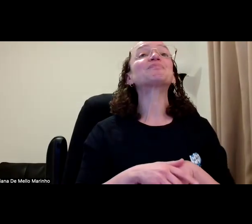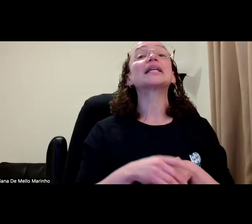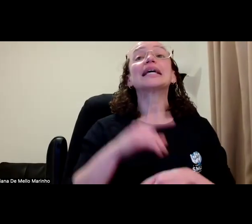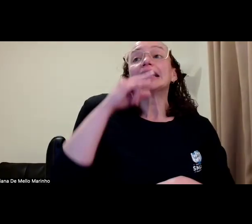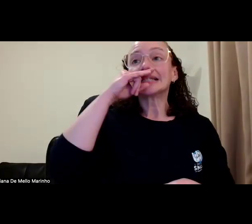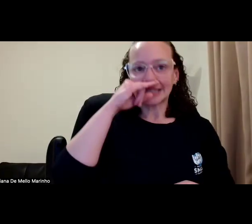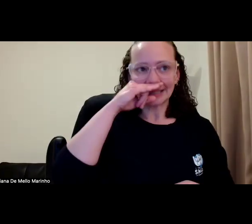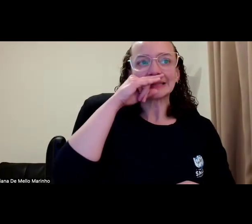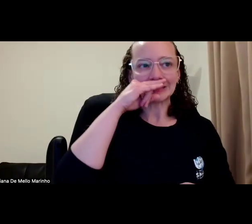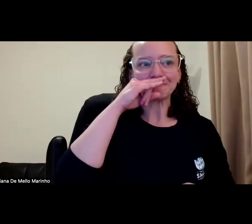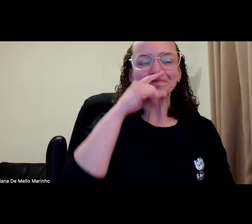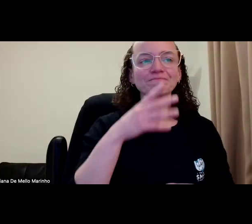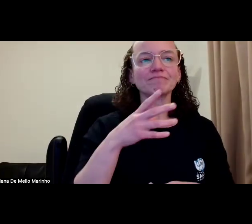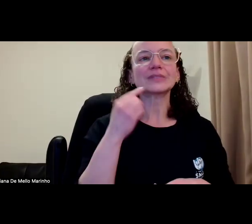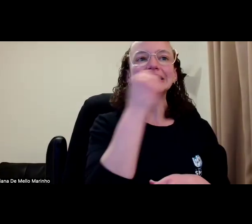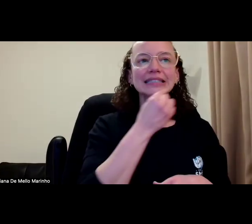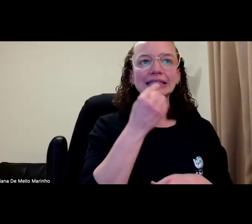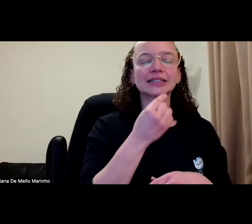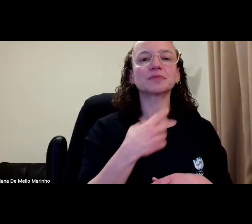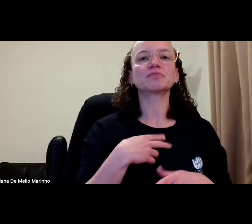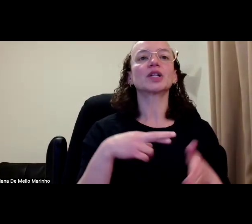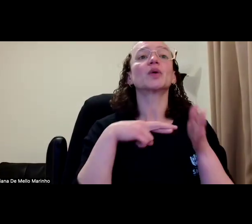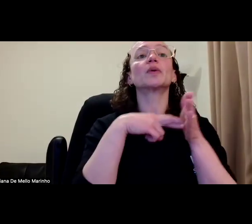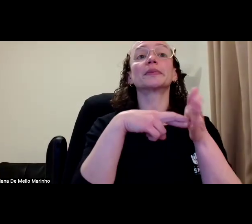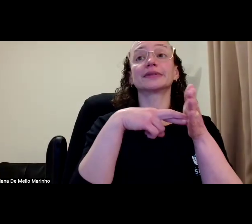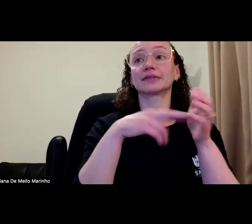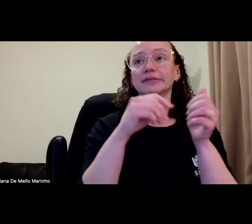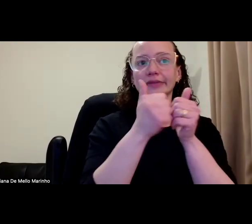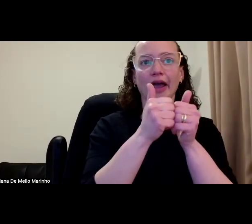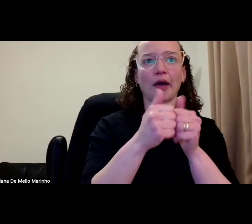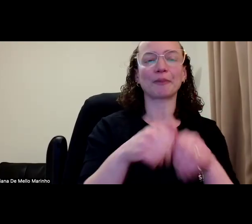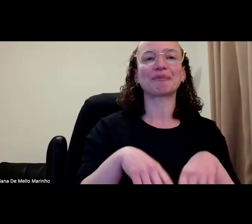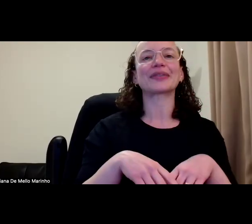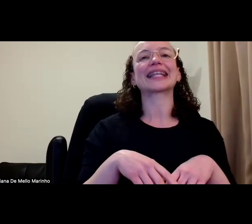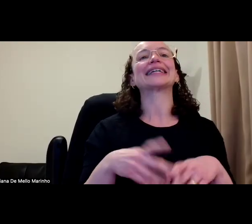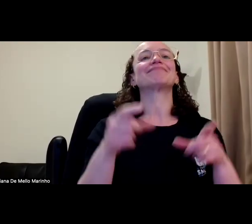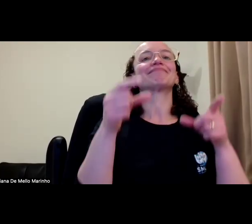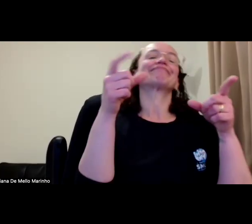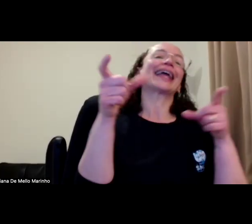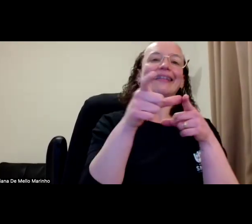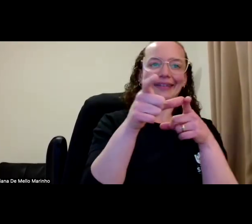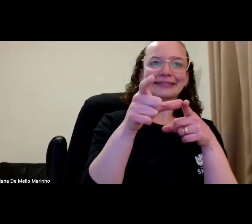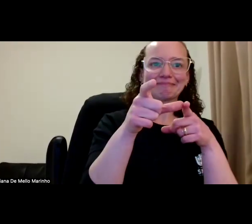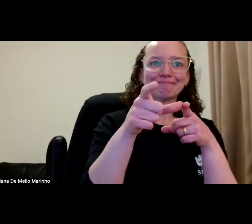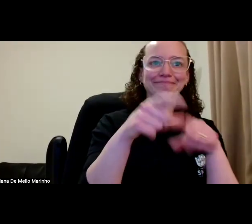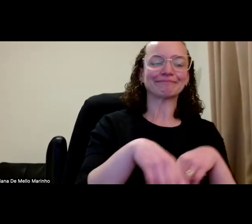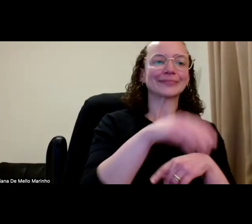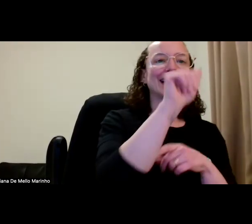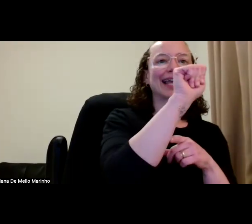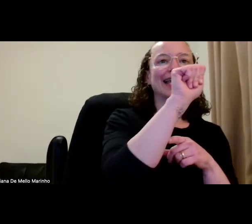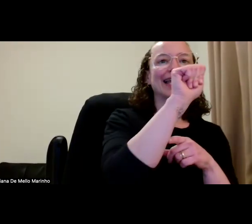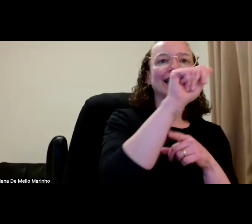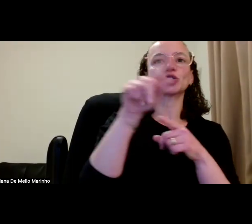if they're throwing out numbers, it's associated with a specific tooth. For kids, they're represented